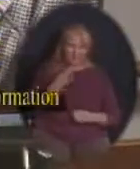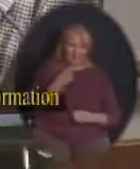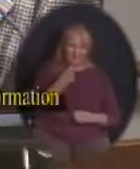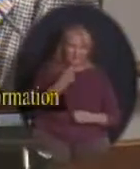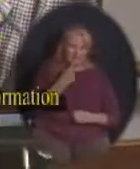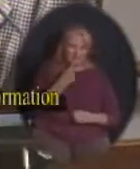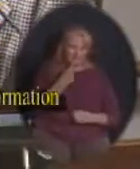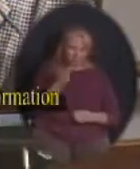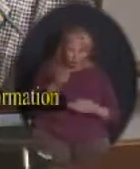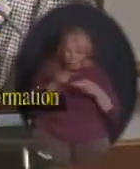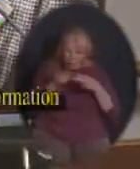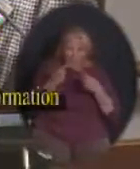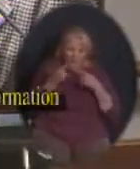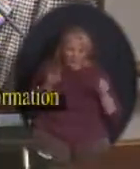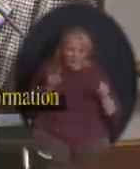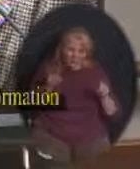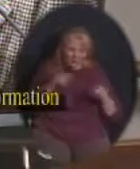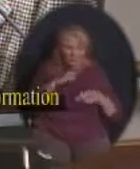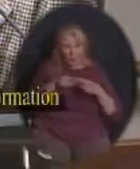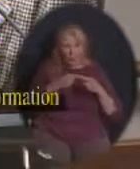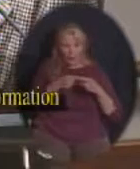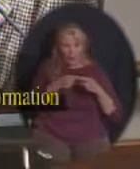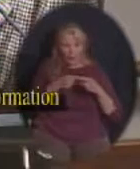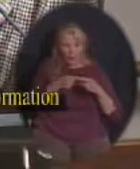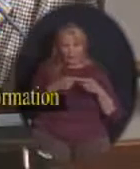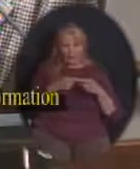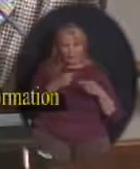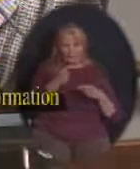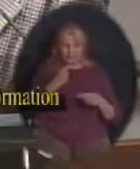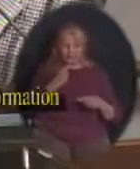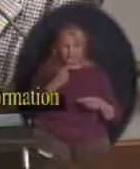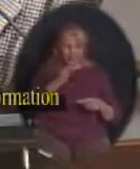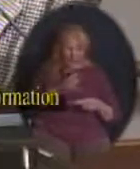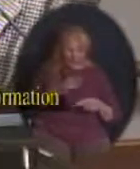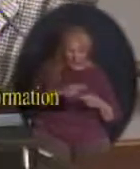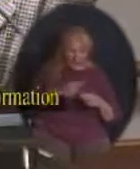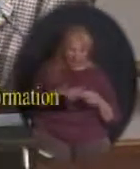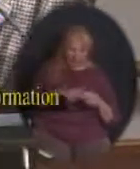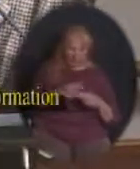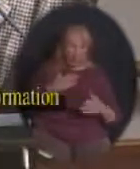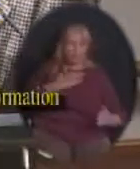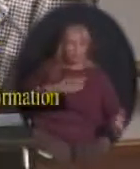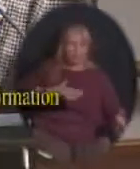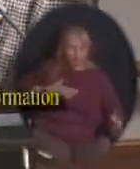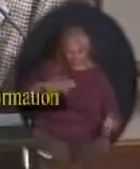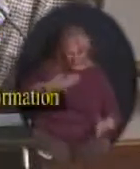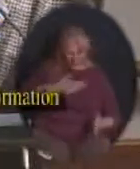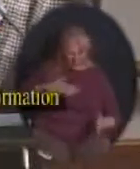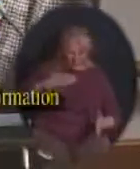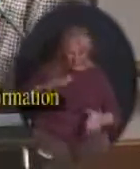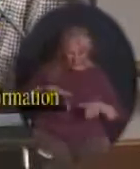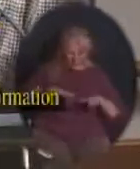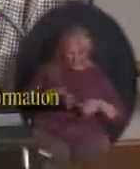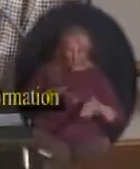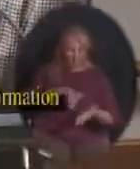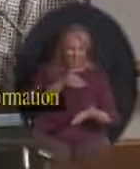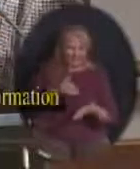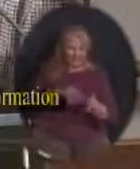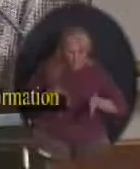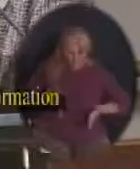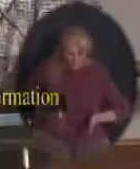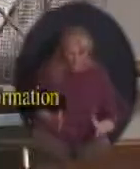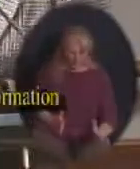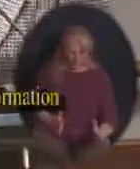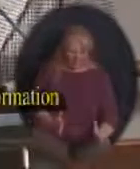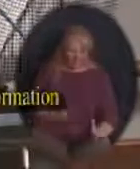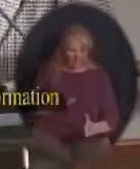announcement. As I call your name to come forward for your recognition, I'm going to ask that you please come up the center aisle so that no one trips over the